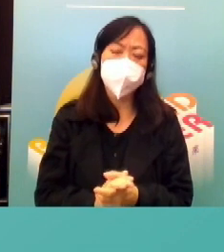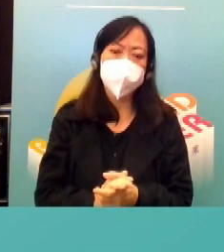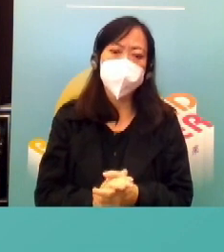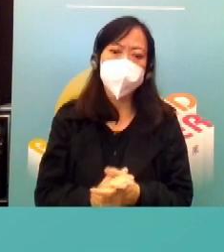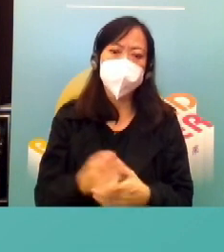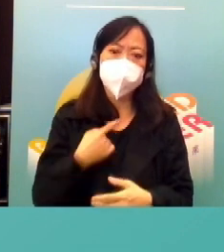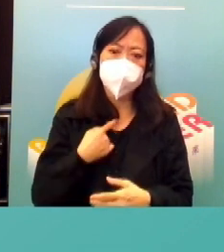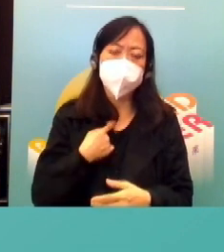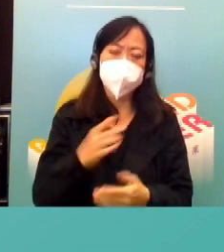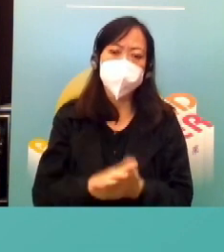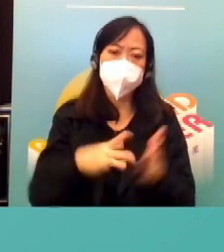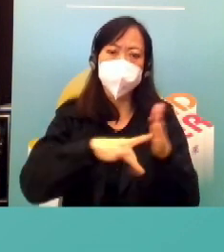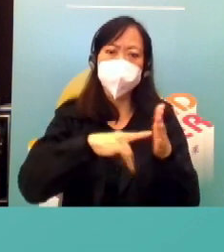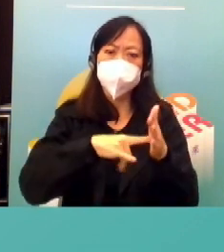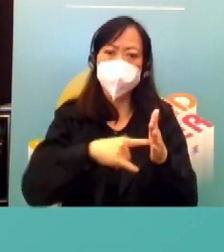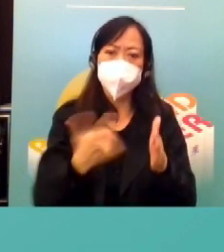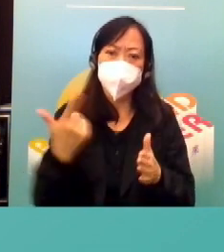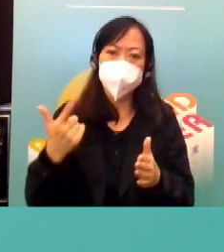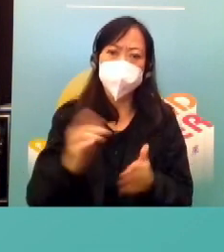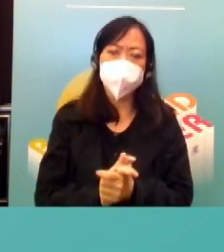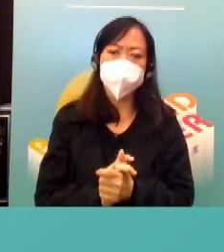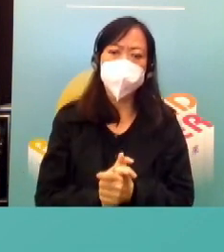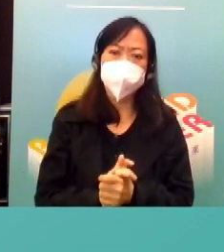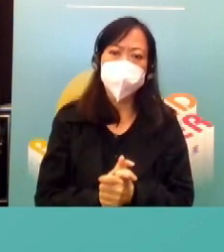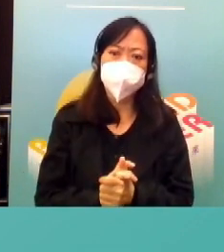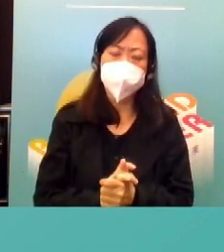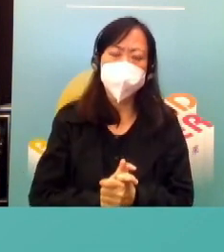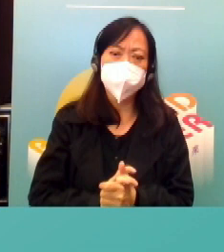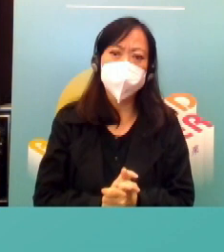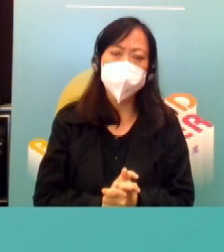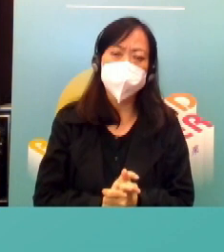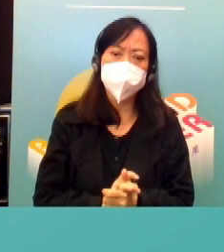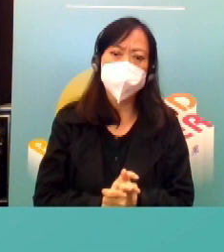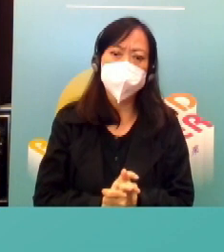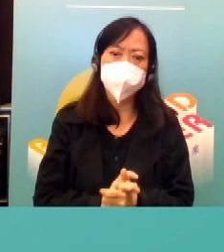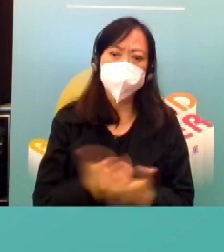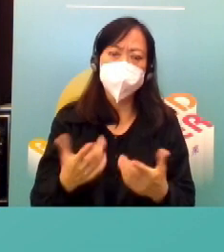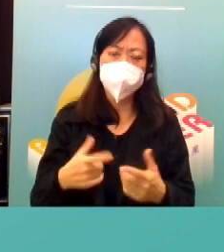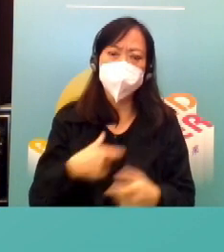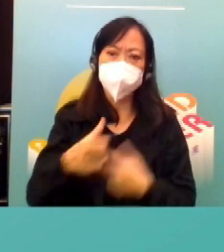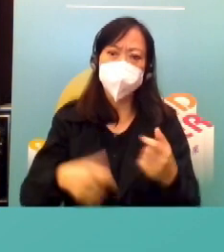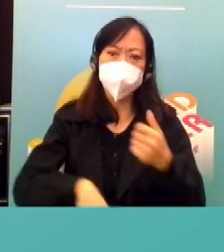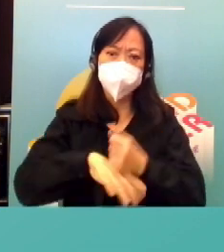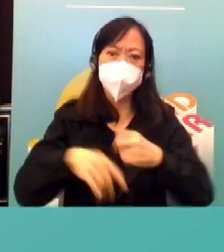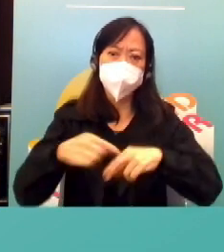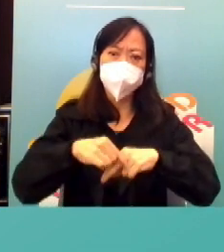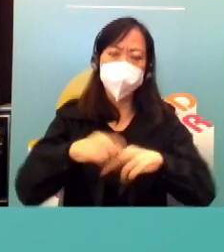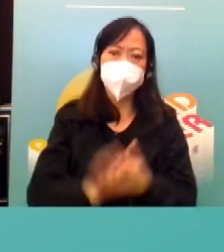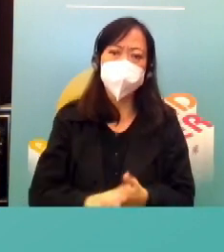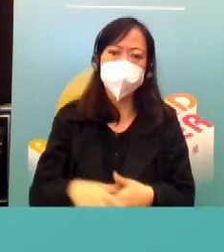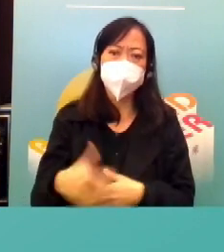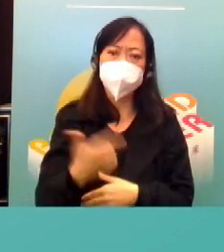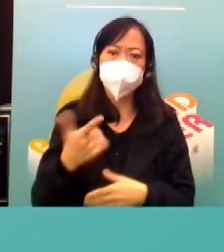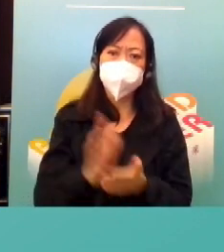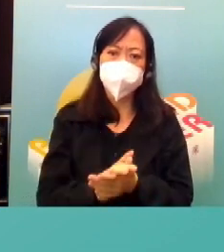that according to the IMF, we need a lot more capital investment in electricity, in energy sector.